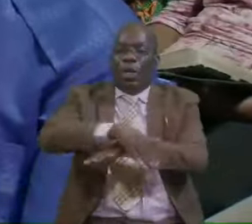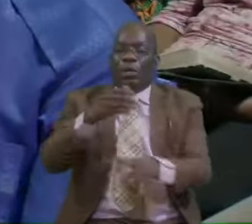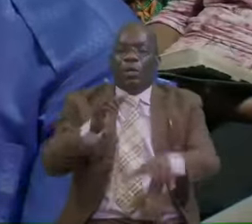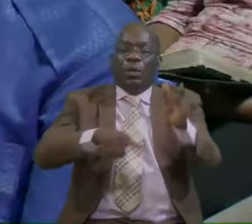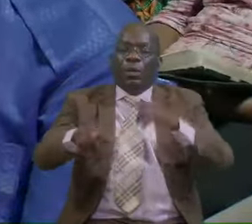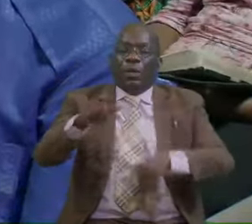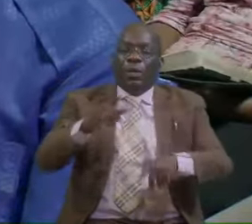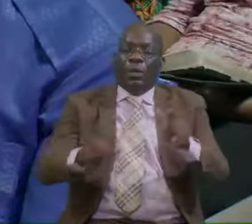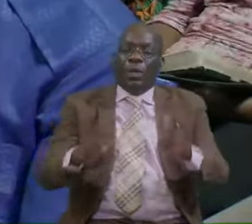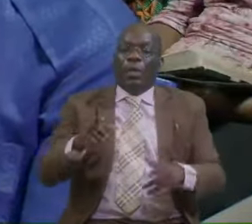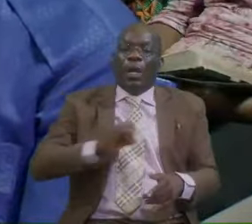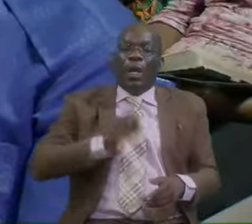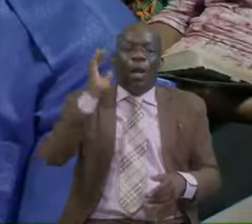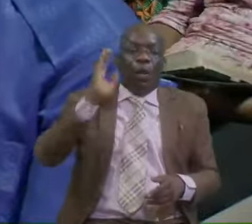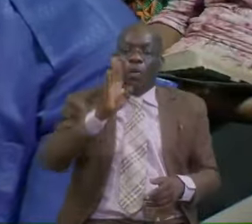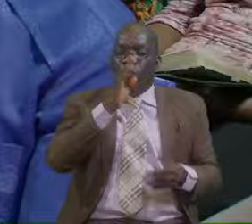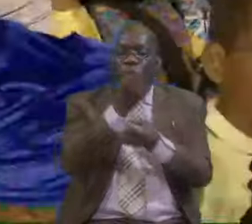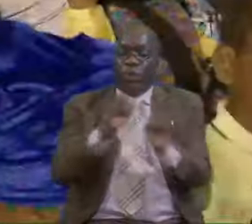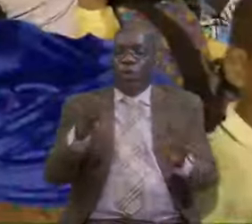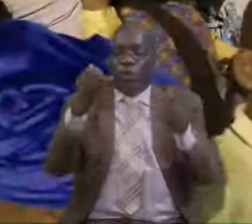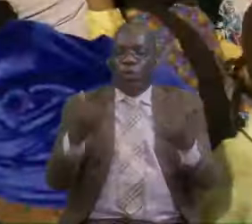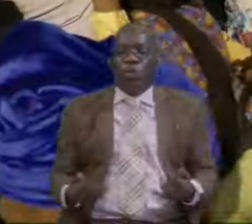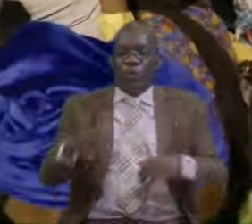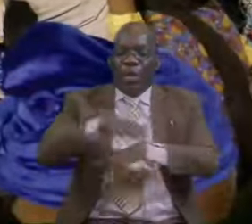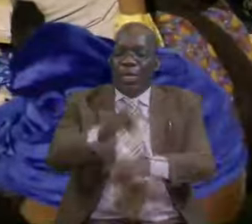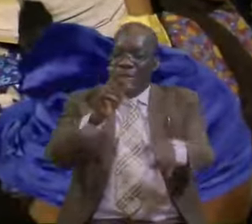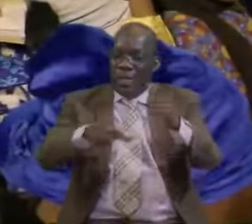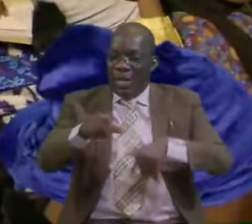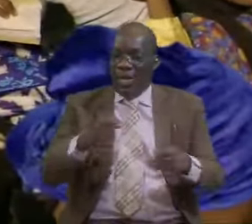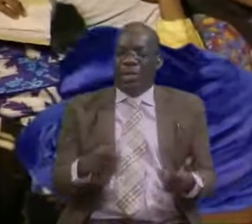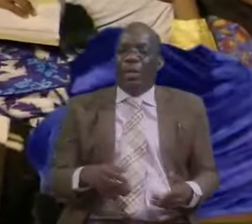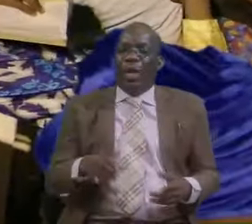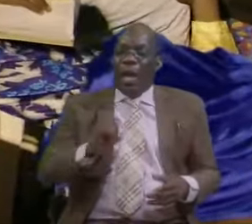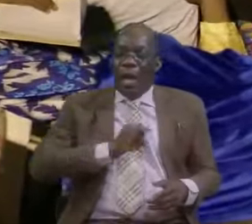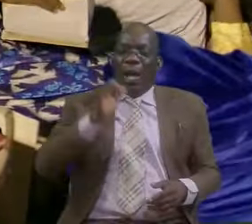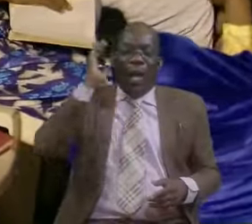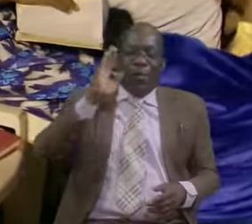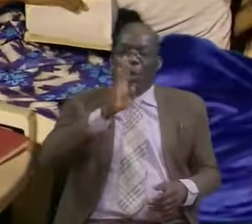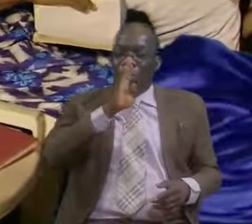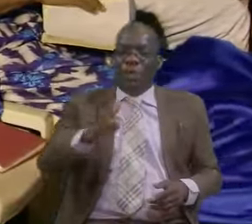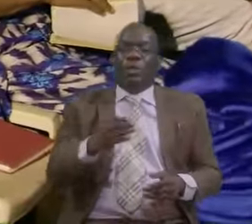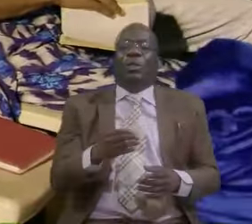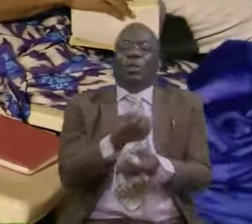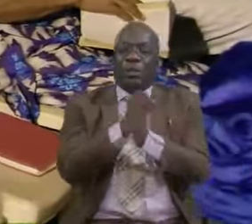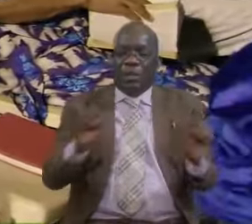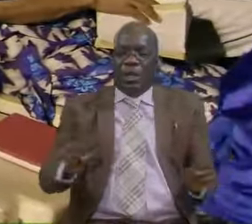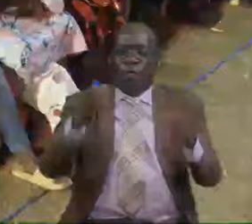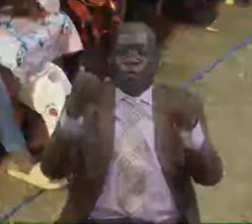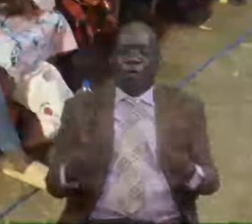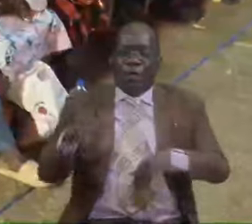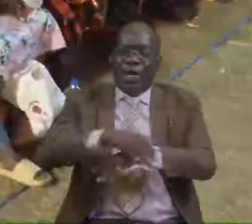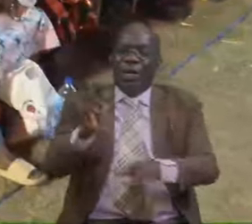saved tonight. Say it well. Say it like you believe